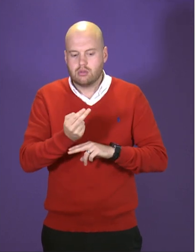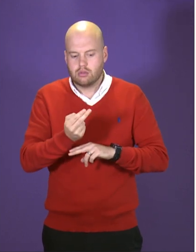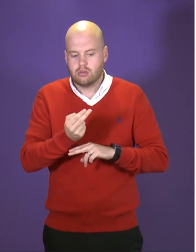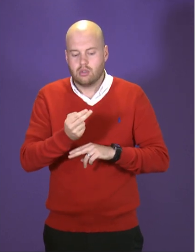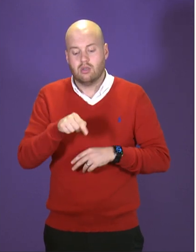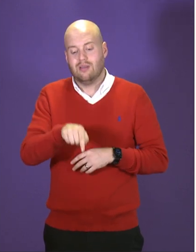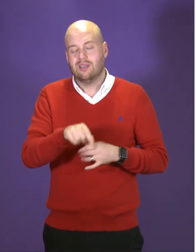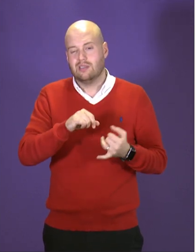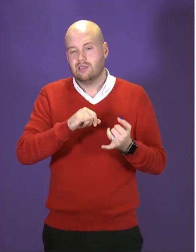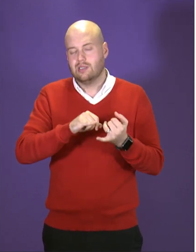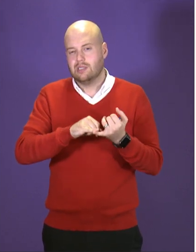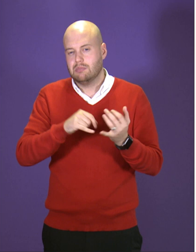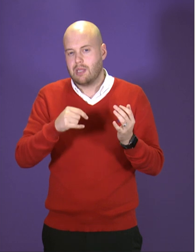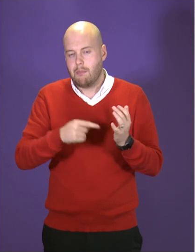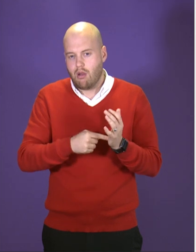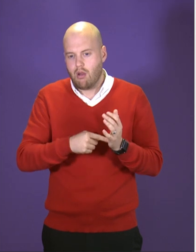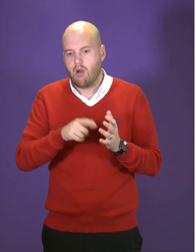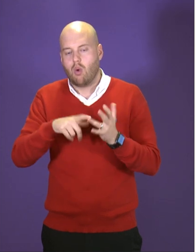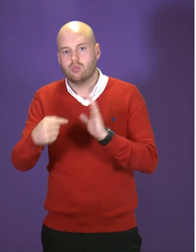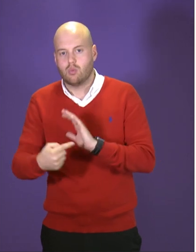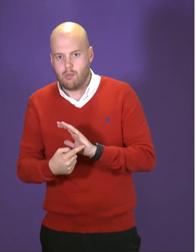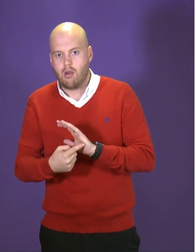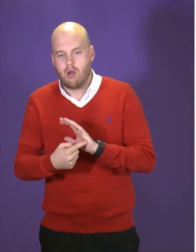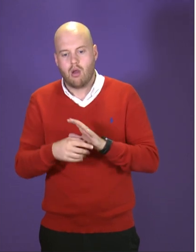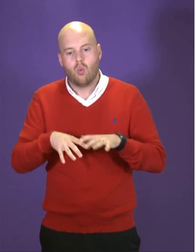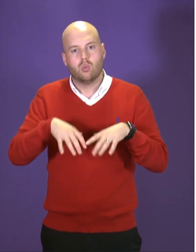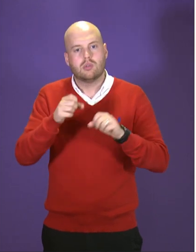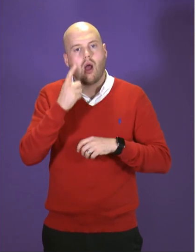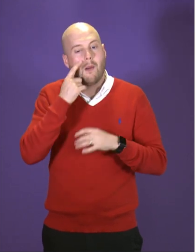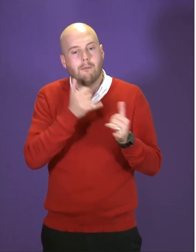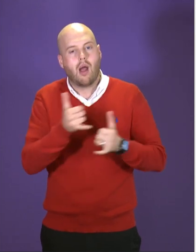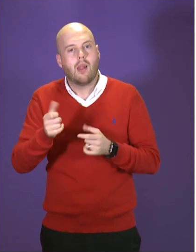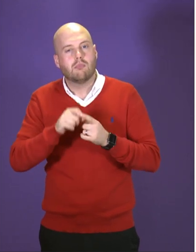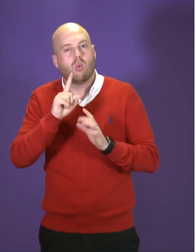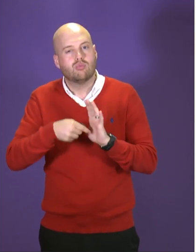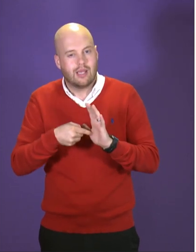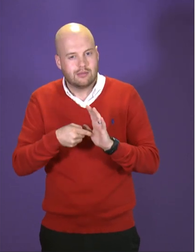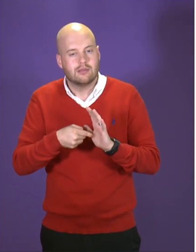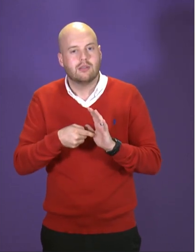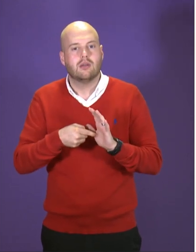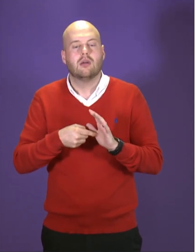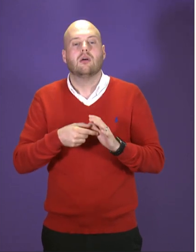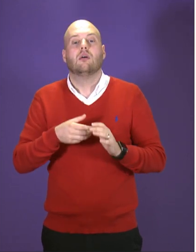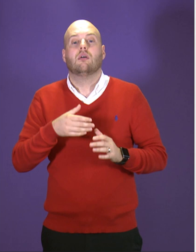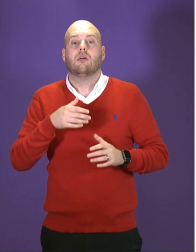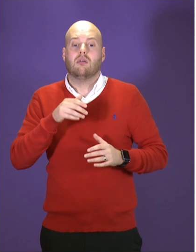this September, October, we're starting to implement this pilot project. And then from the 1st of